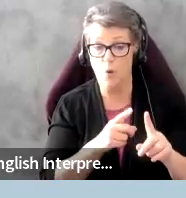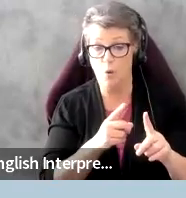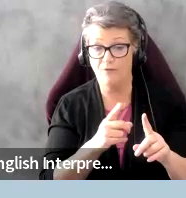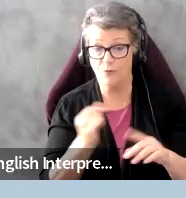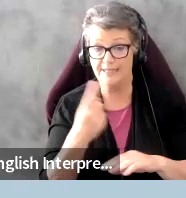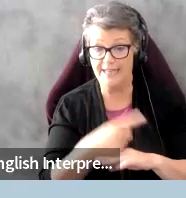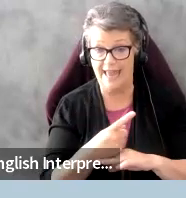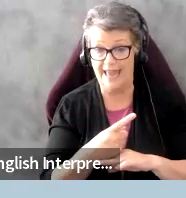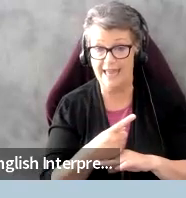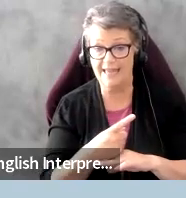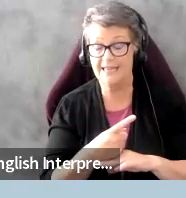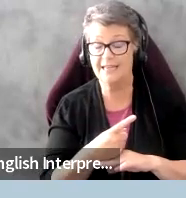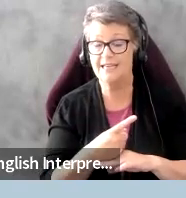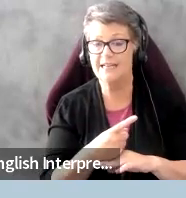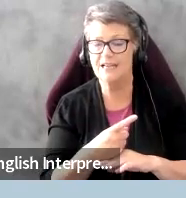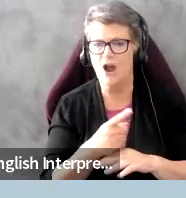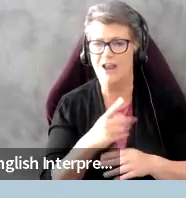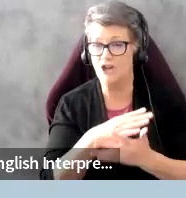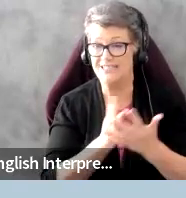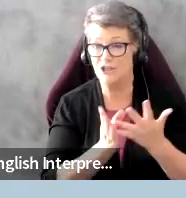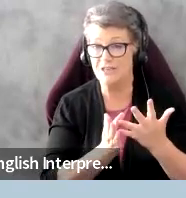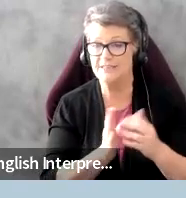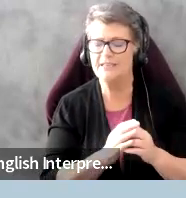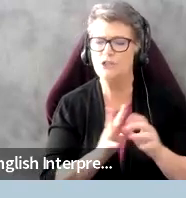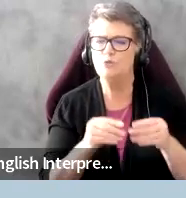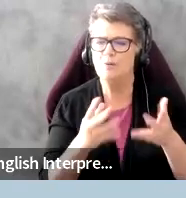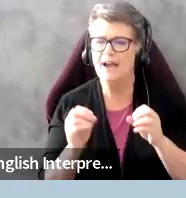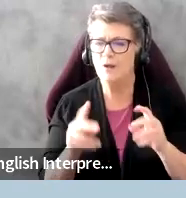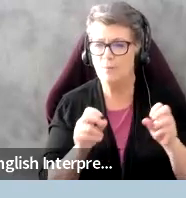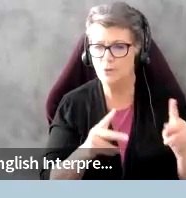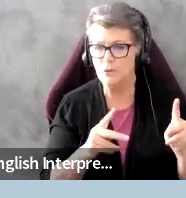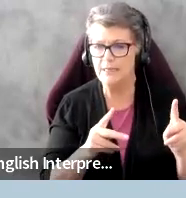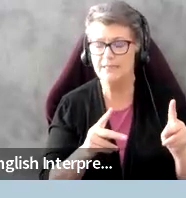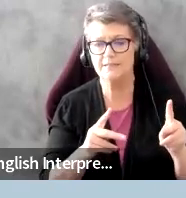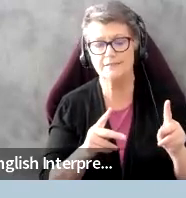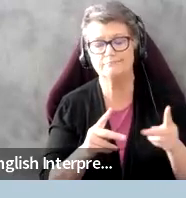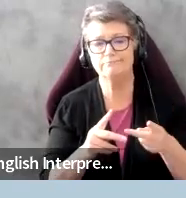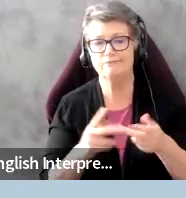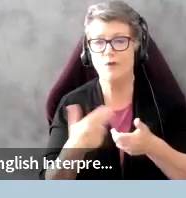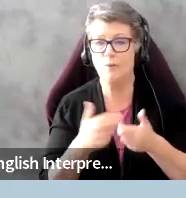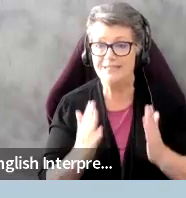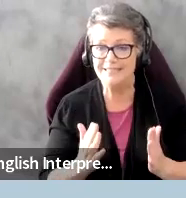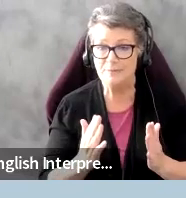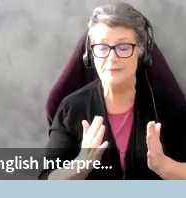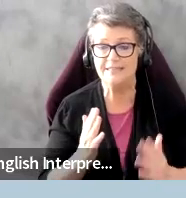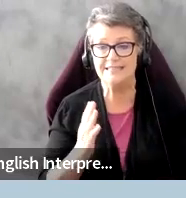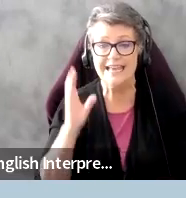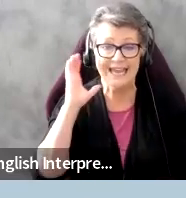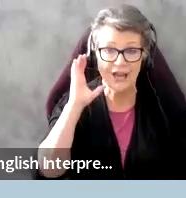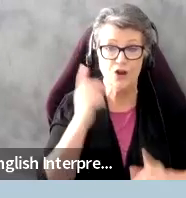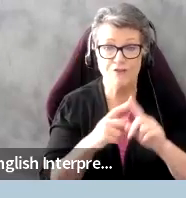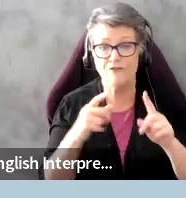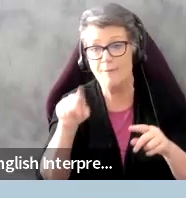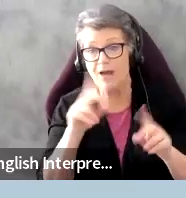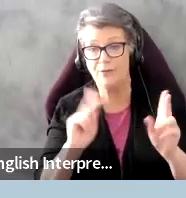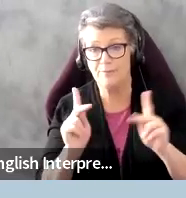webinar series is really to provide opportunities to have our participants hear from others in